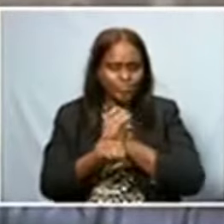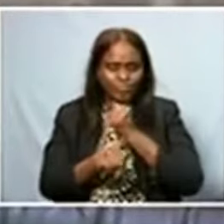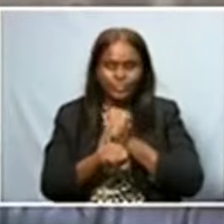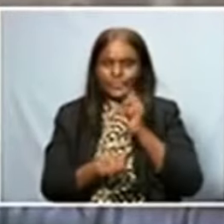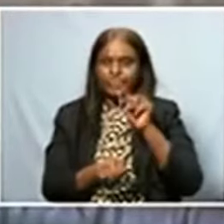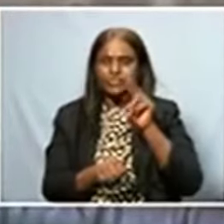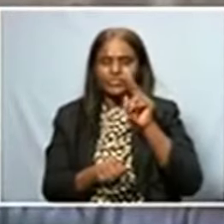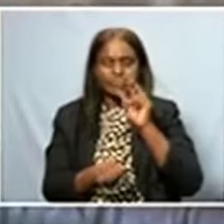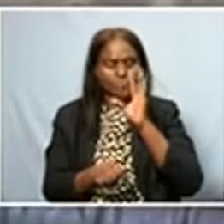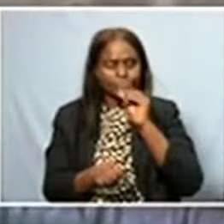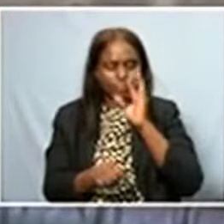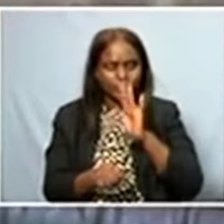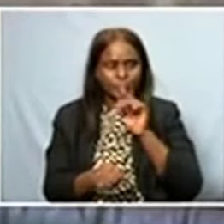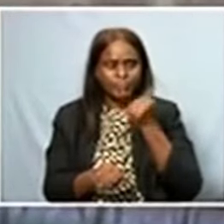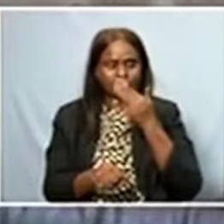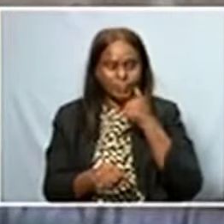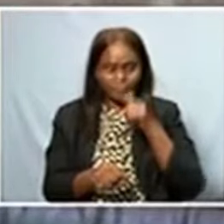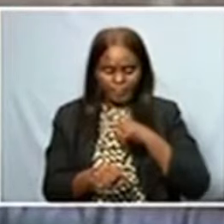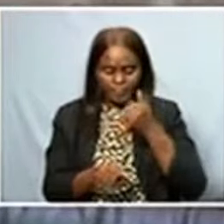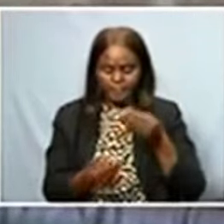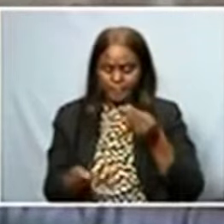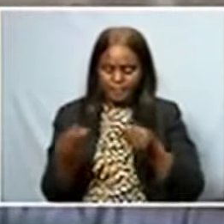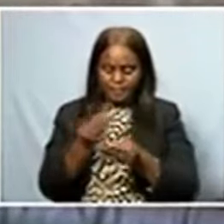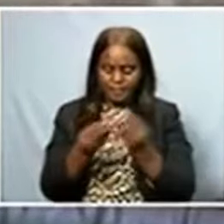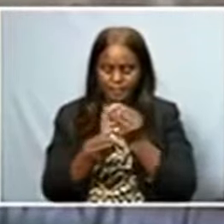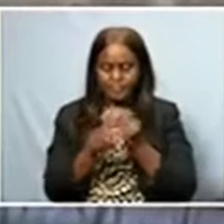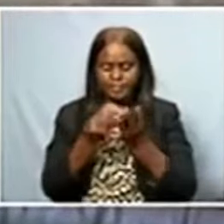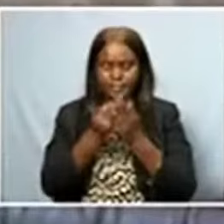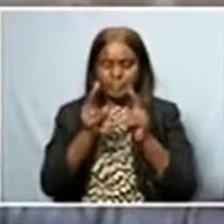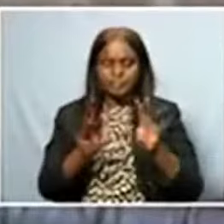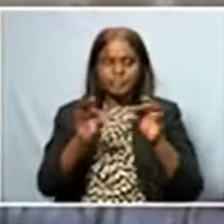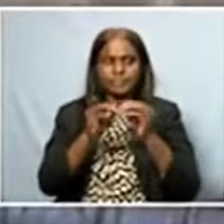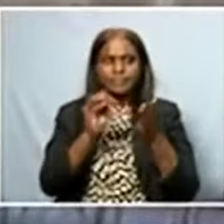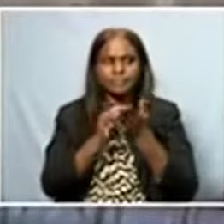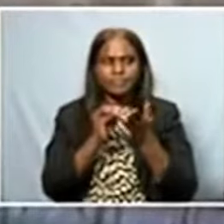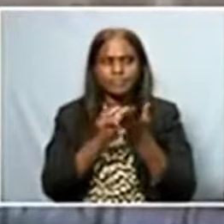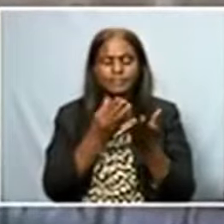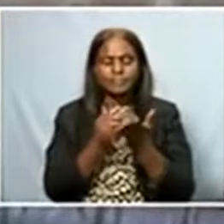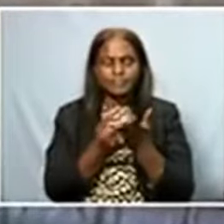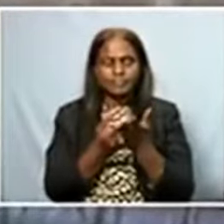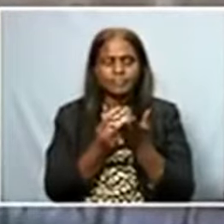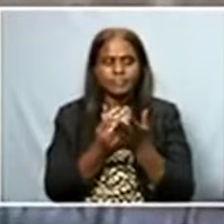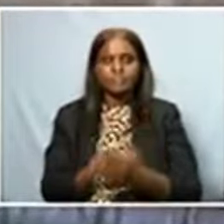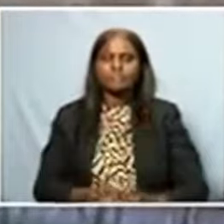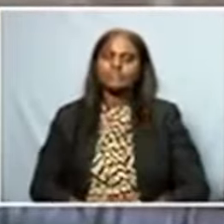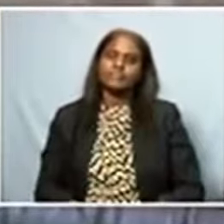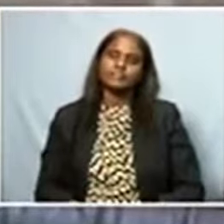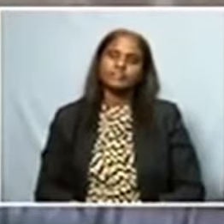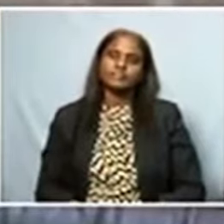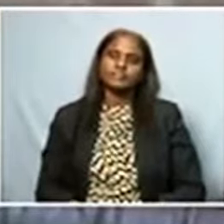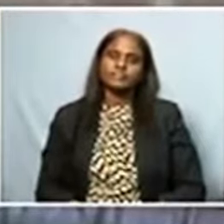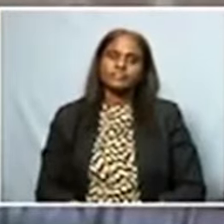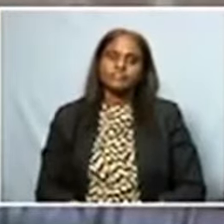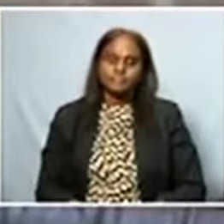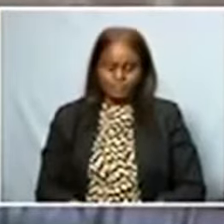Speaker. So let's put our money where it matters most. I submit, Mr. Speaker.